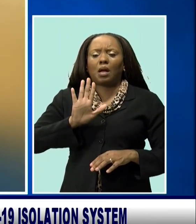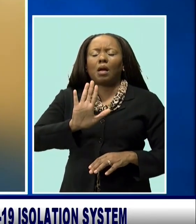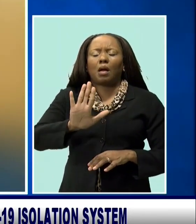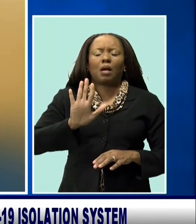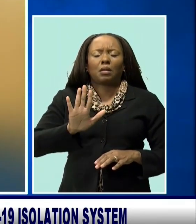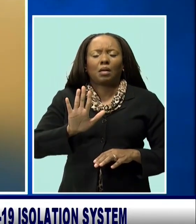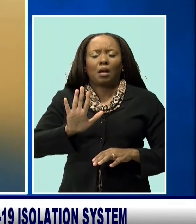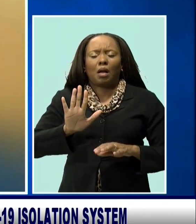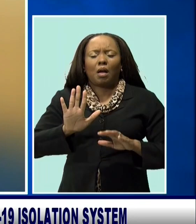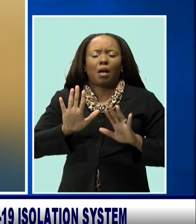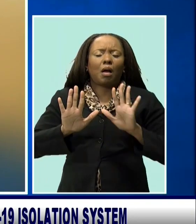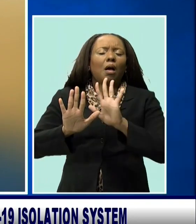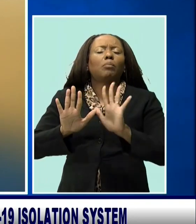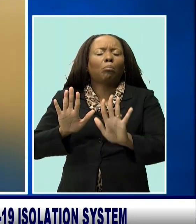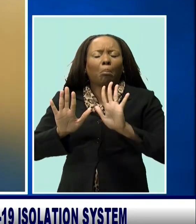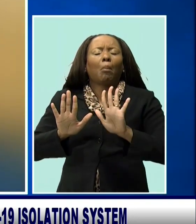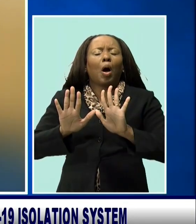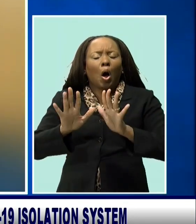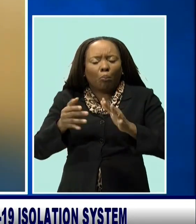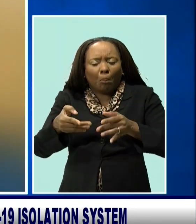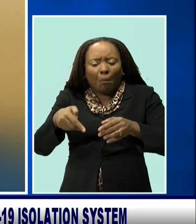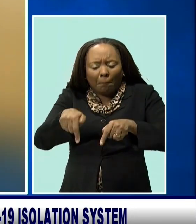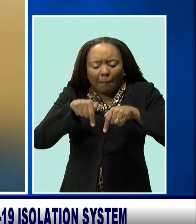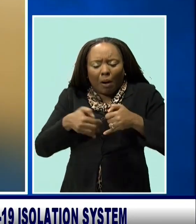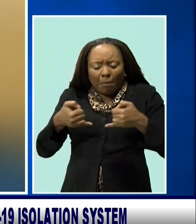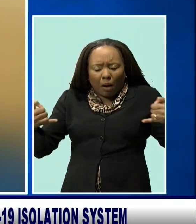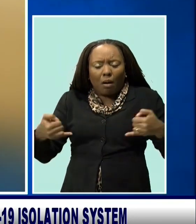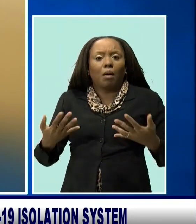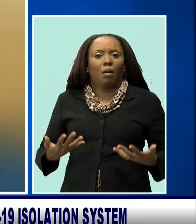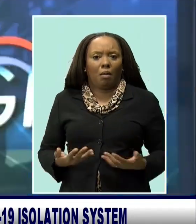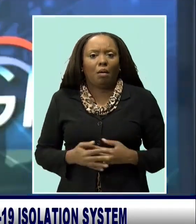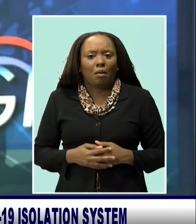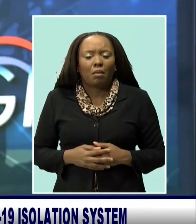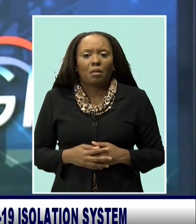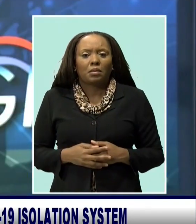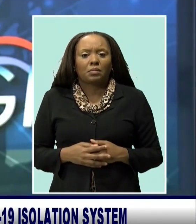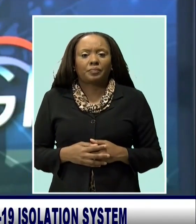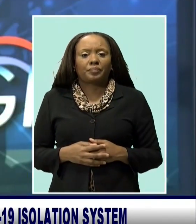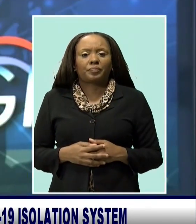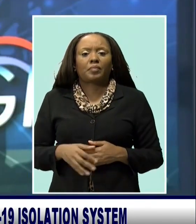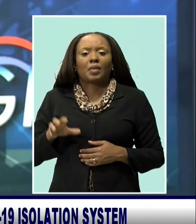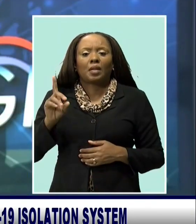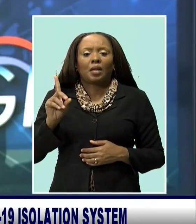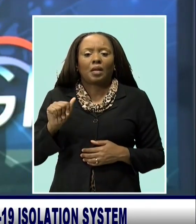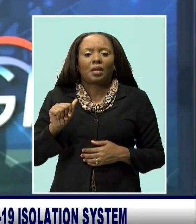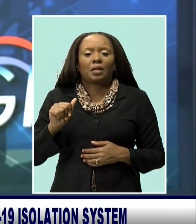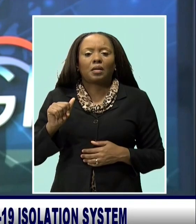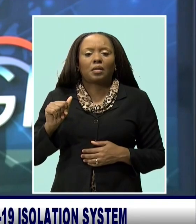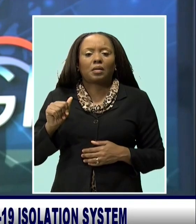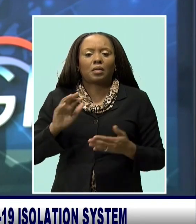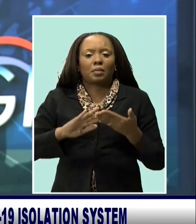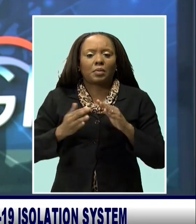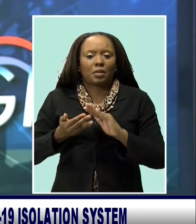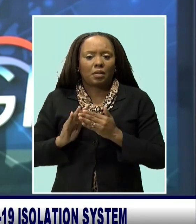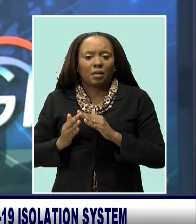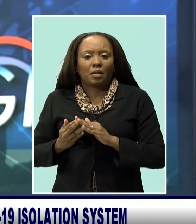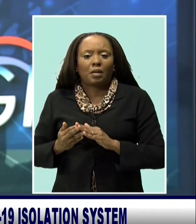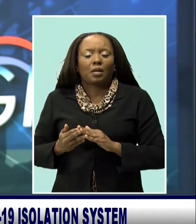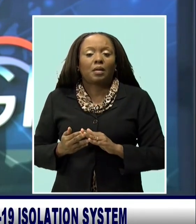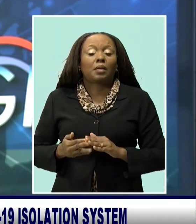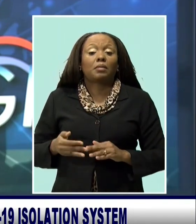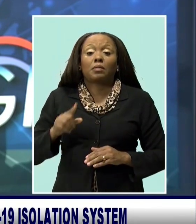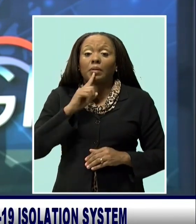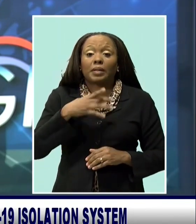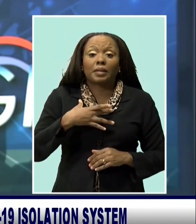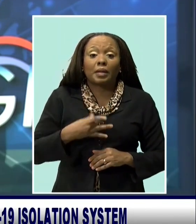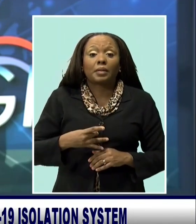this area. And those are the things that we look at. The disabled community has welcomed the use of home isolation